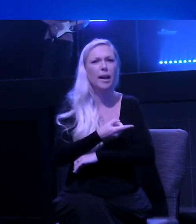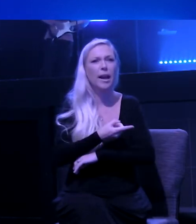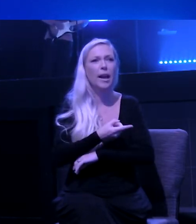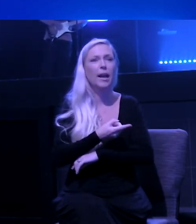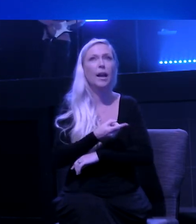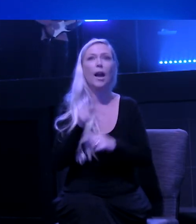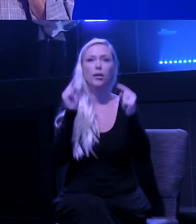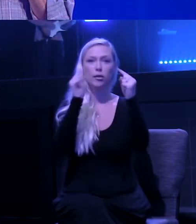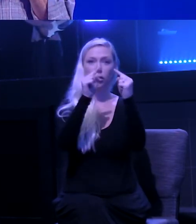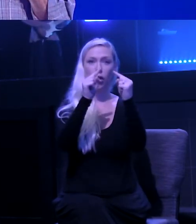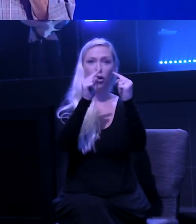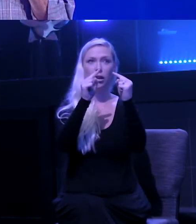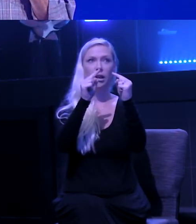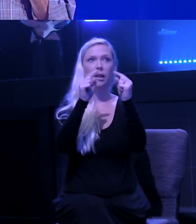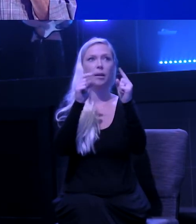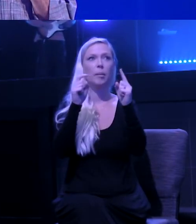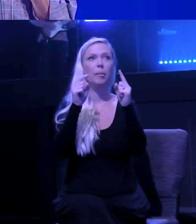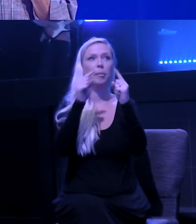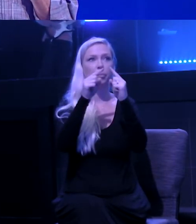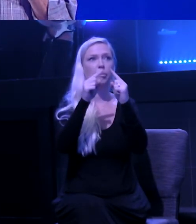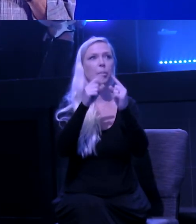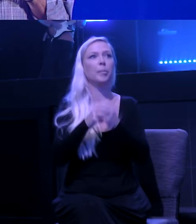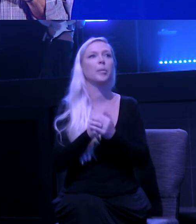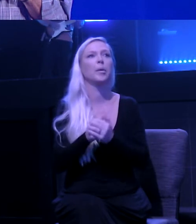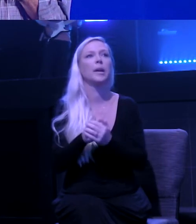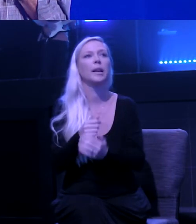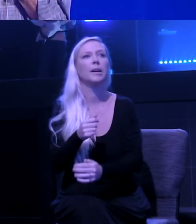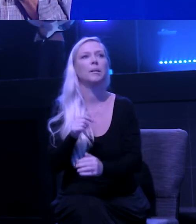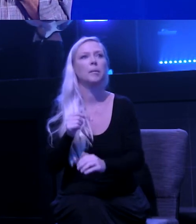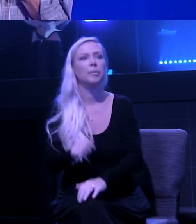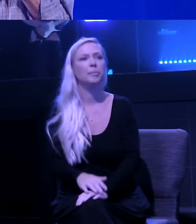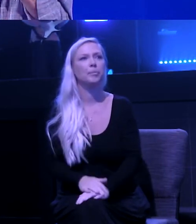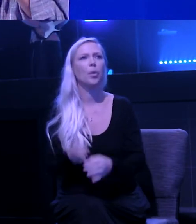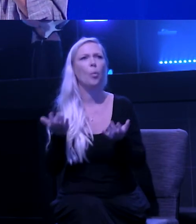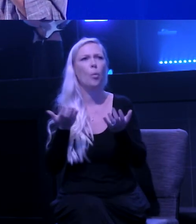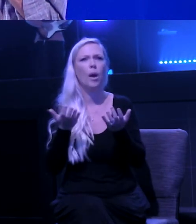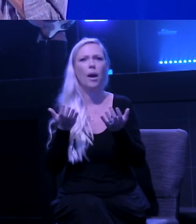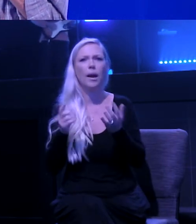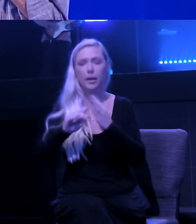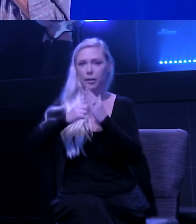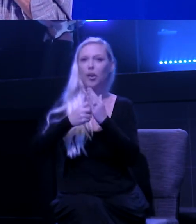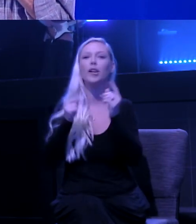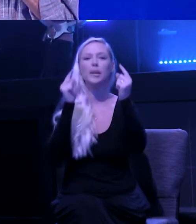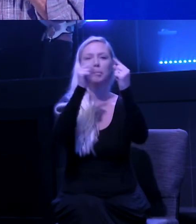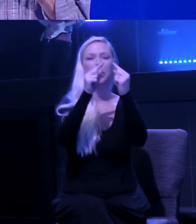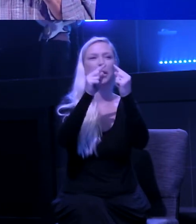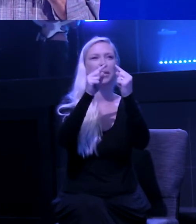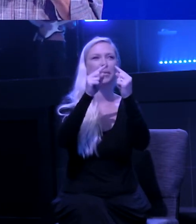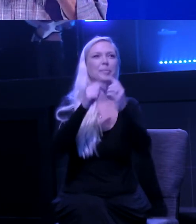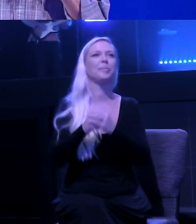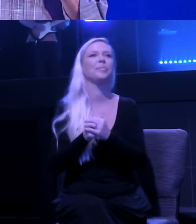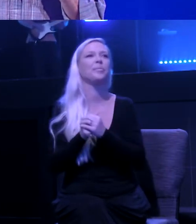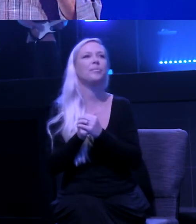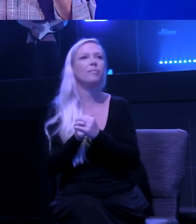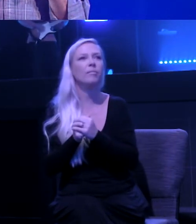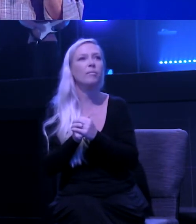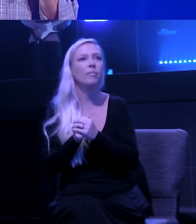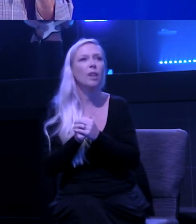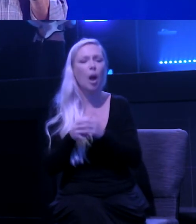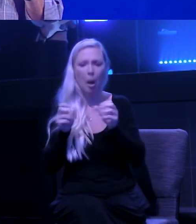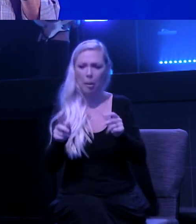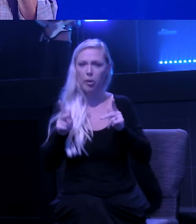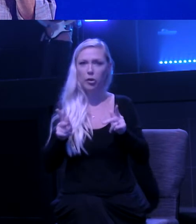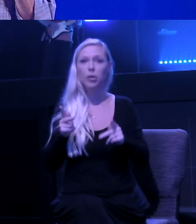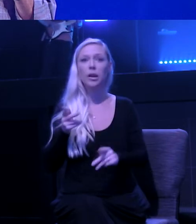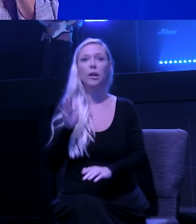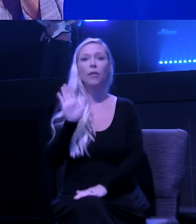Starting Point Sunday. What is Starting Point, Tim? Thank you for asking. I appreciate that. It is an opportunity for you, if